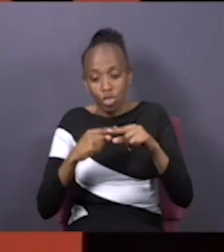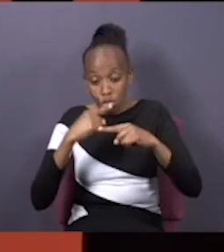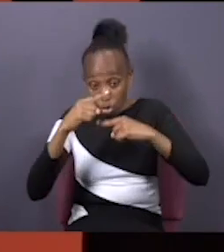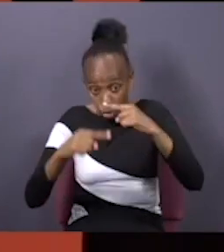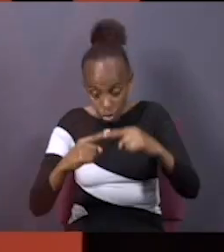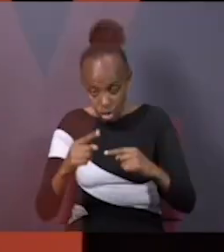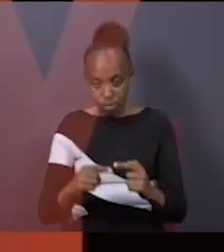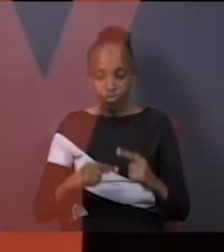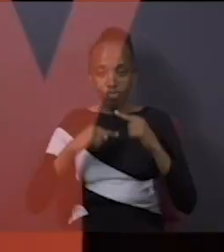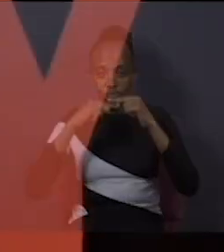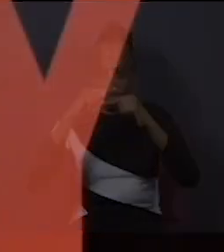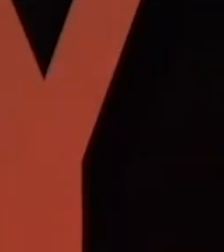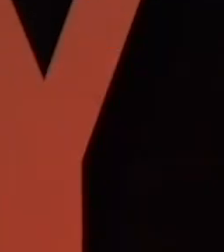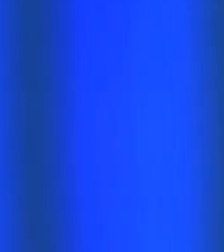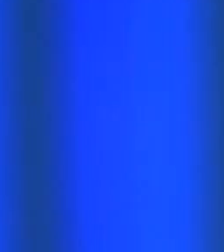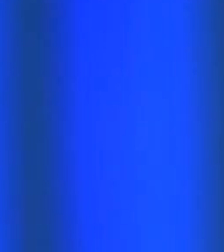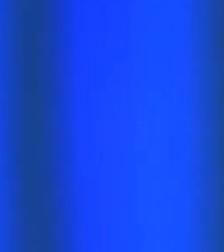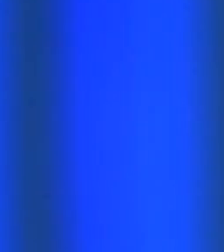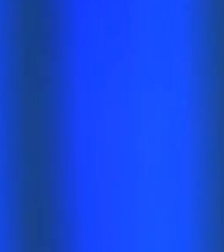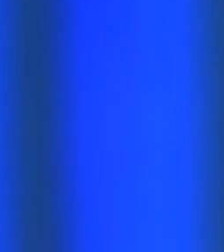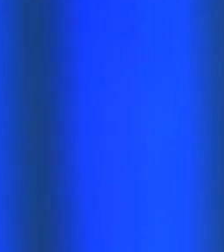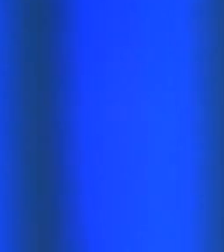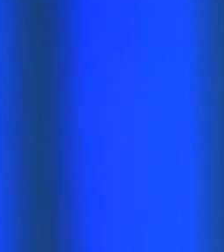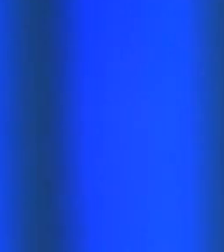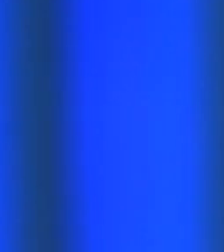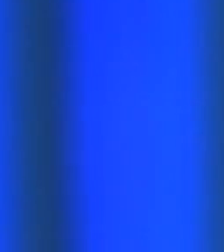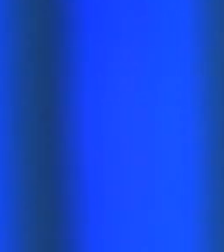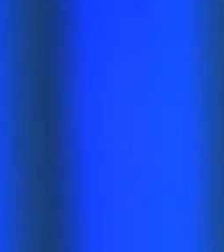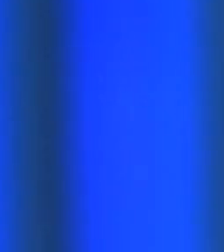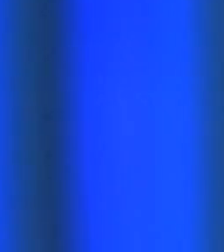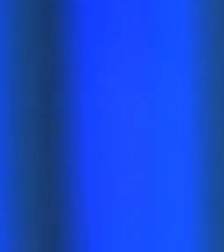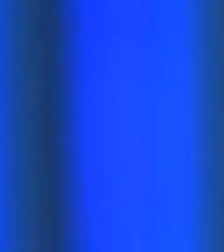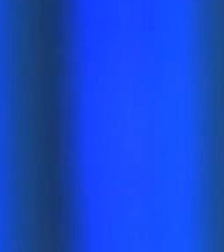press on, press on.